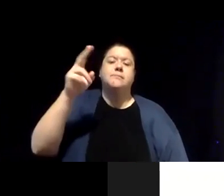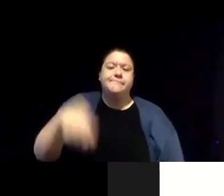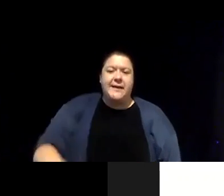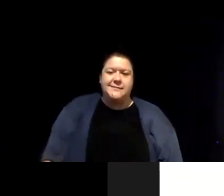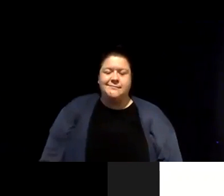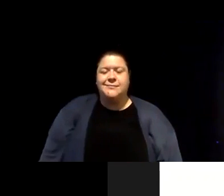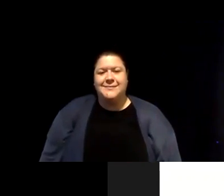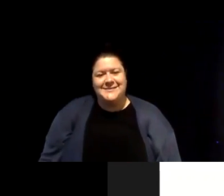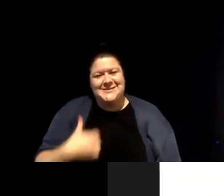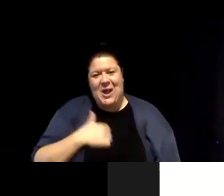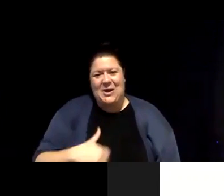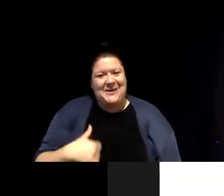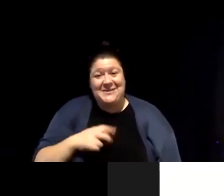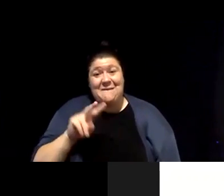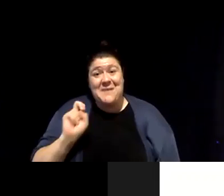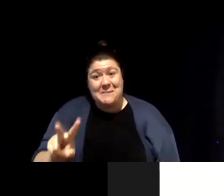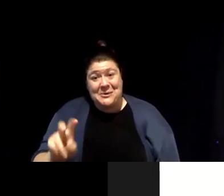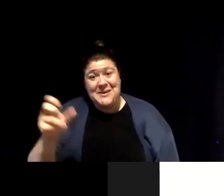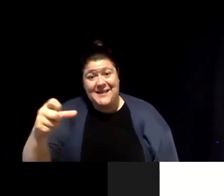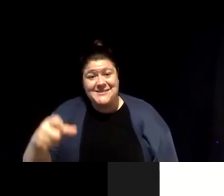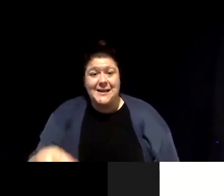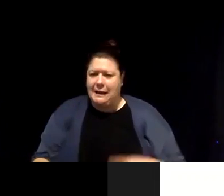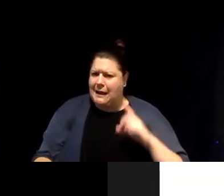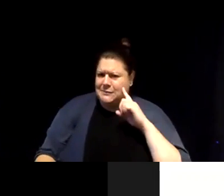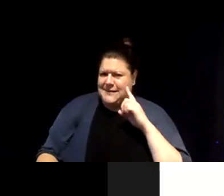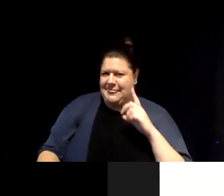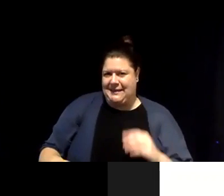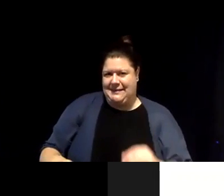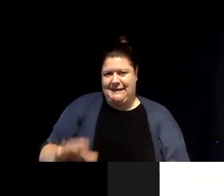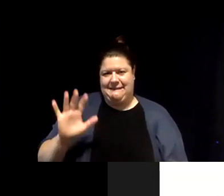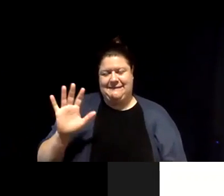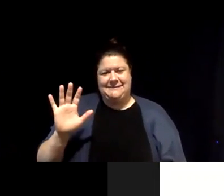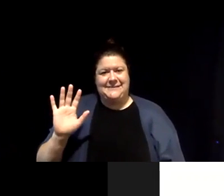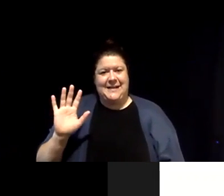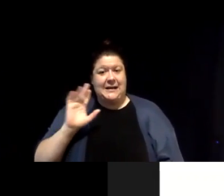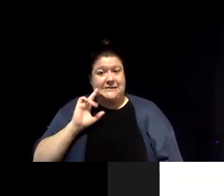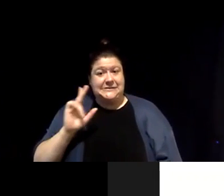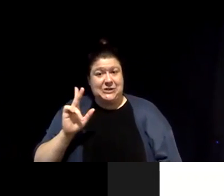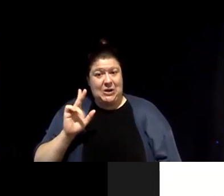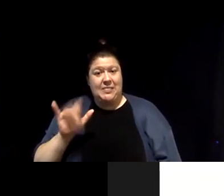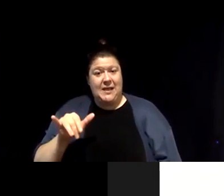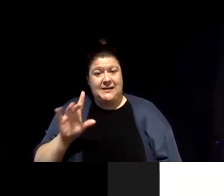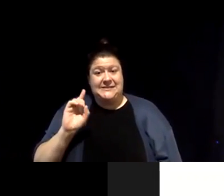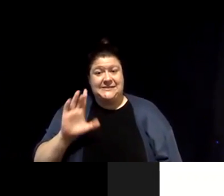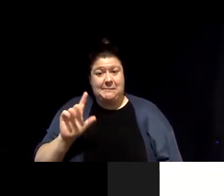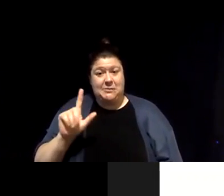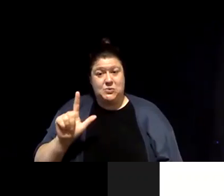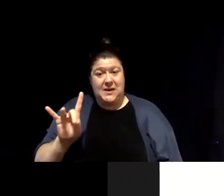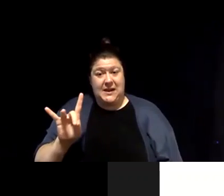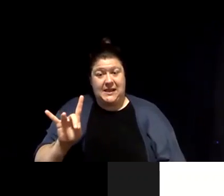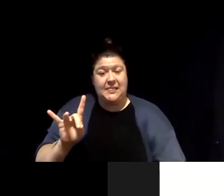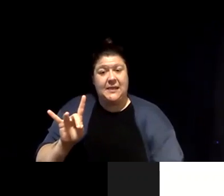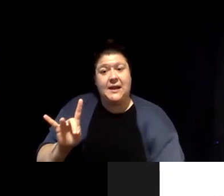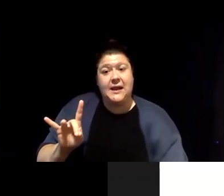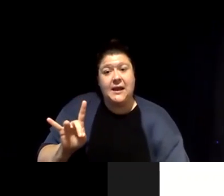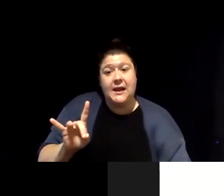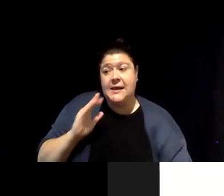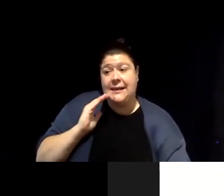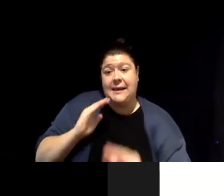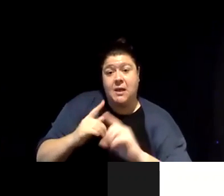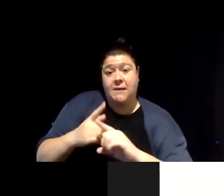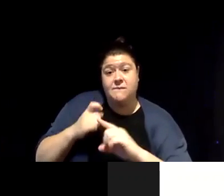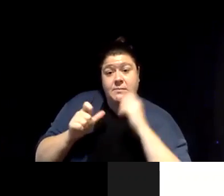sorry. Yeah, it's November. That's what I'm saying, because I was looking for an email from somebody